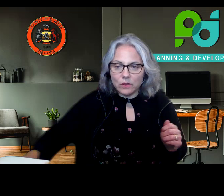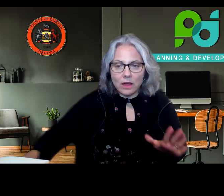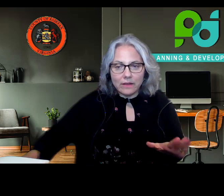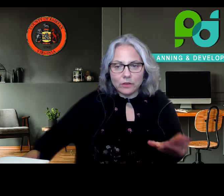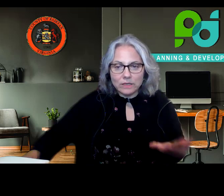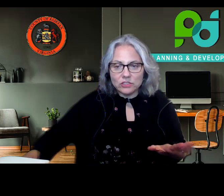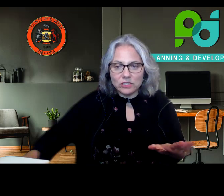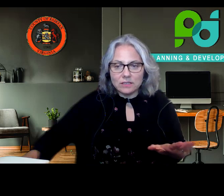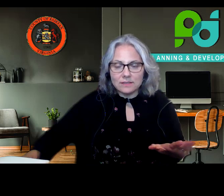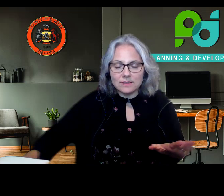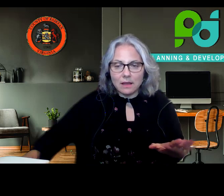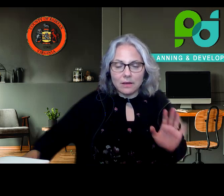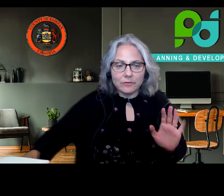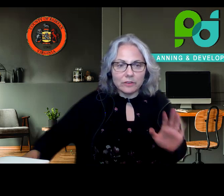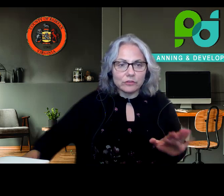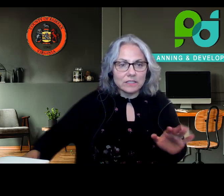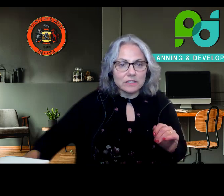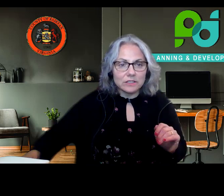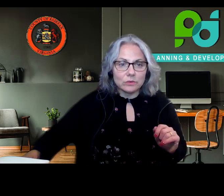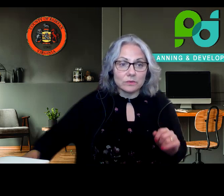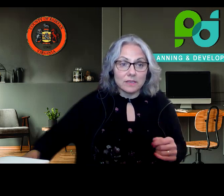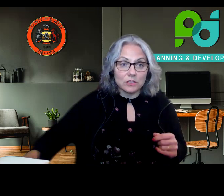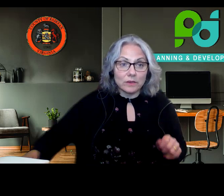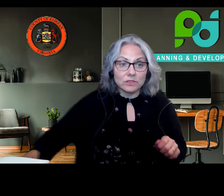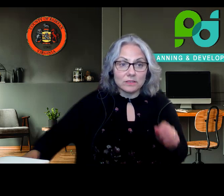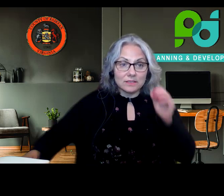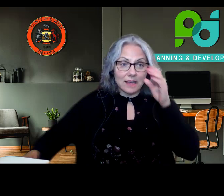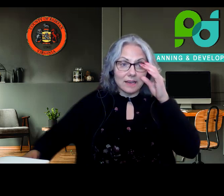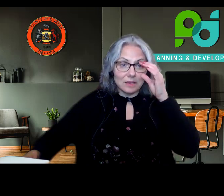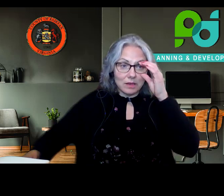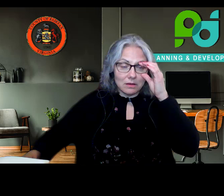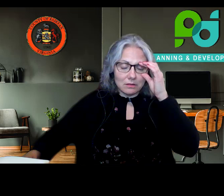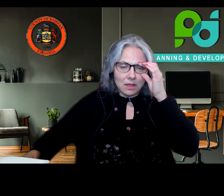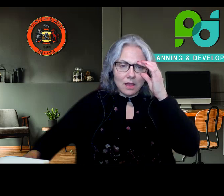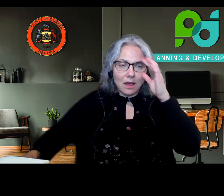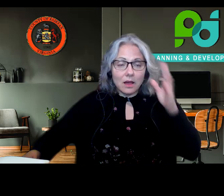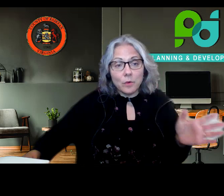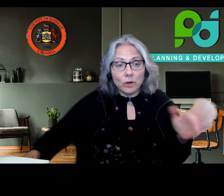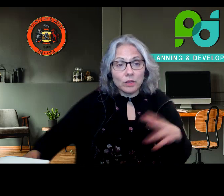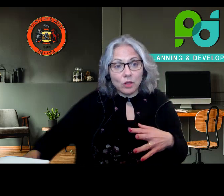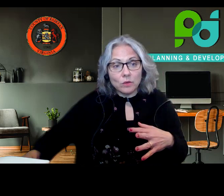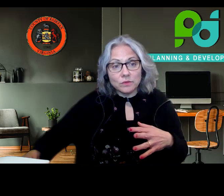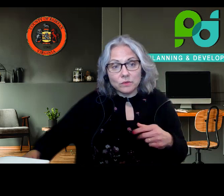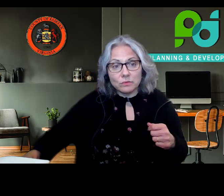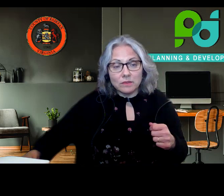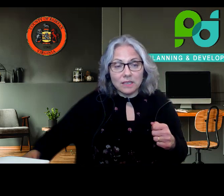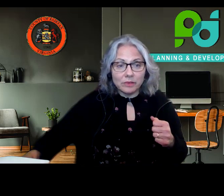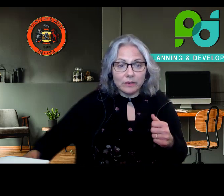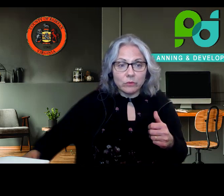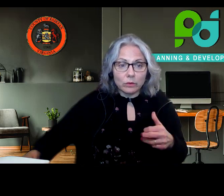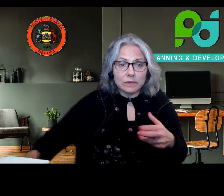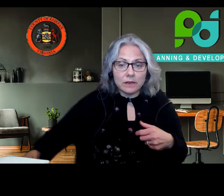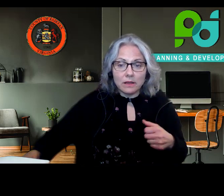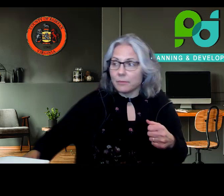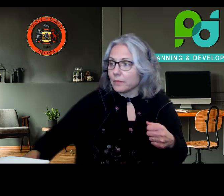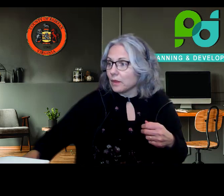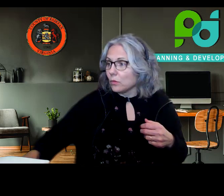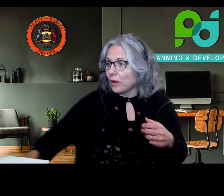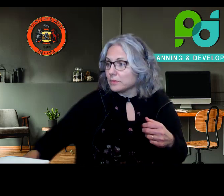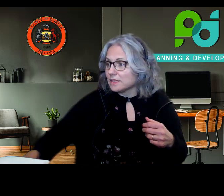any of you all have questions, feel free to send your questions to that email, or you can go to the Plan